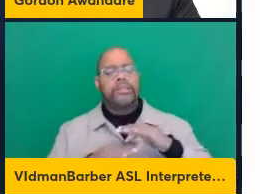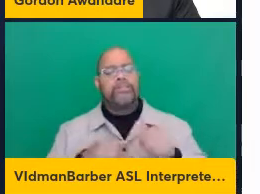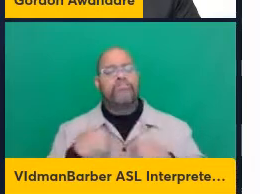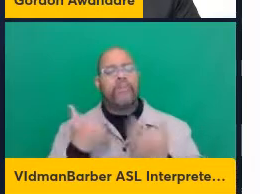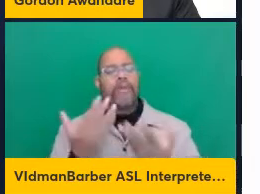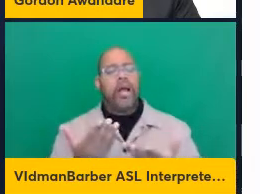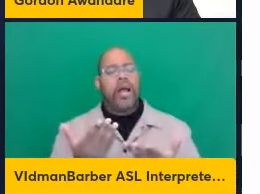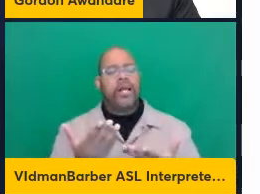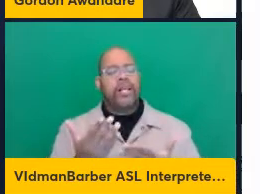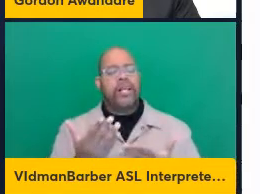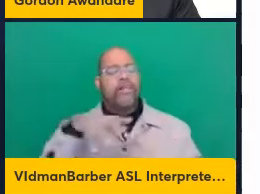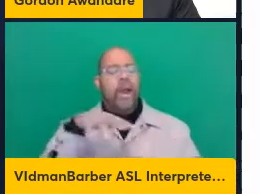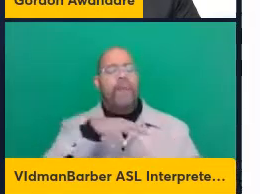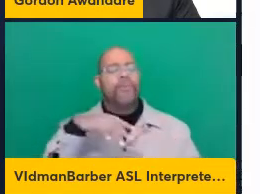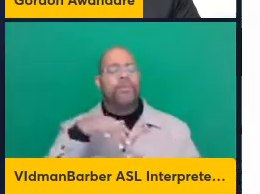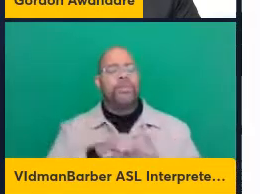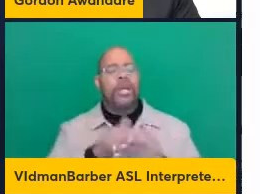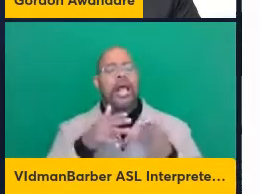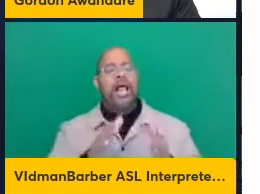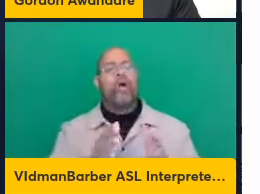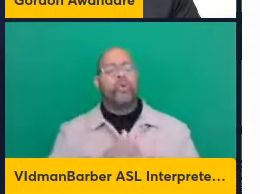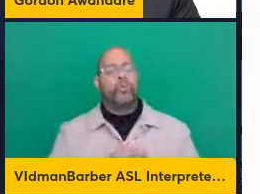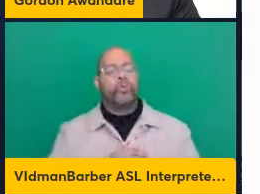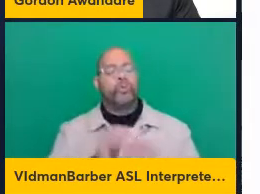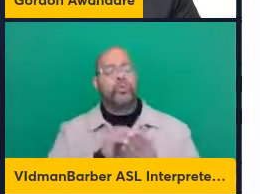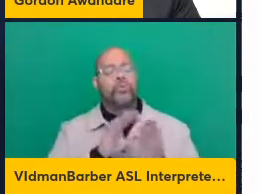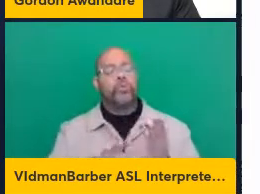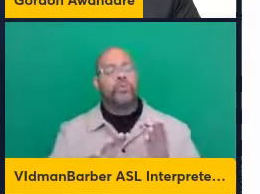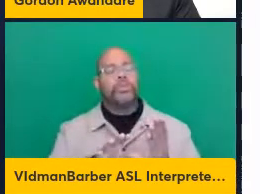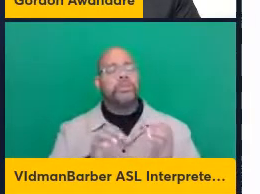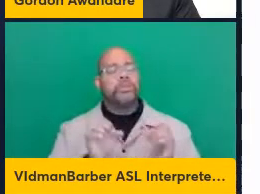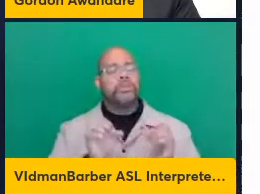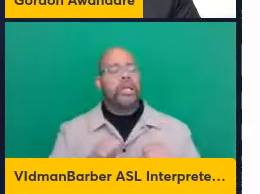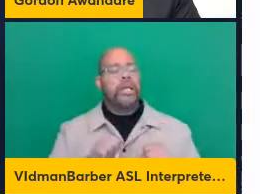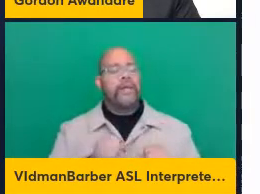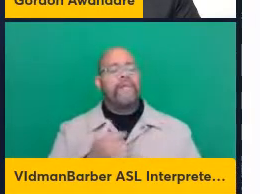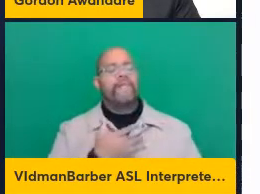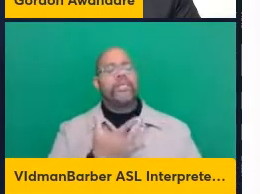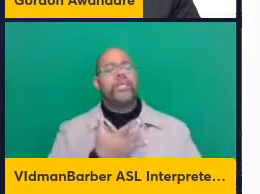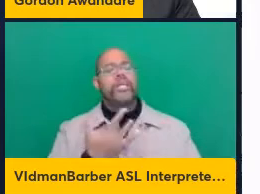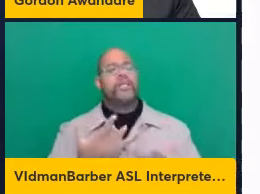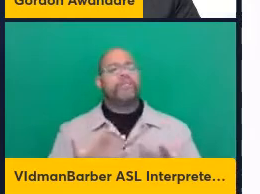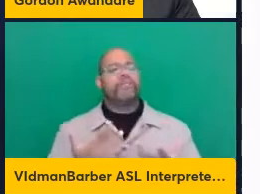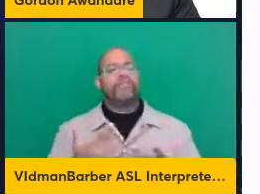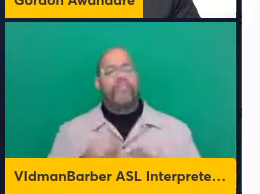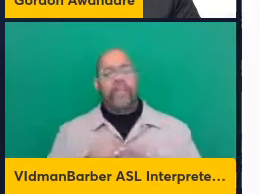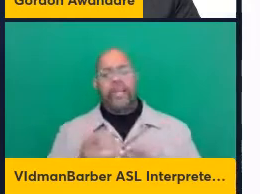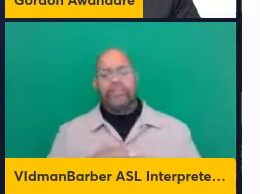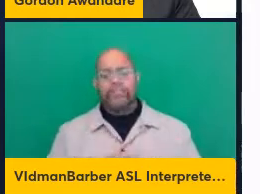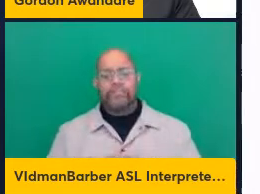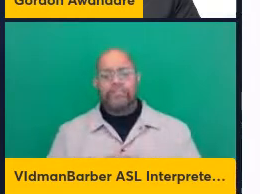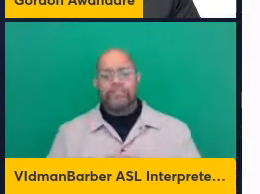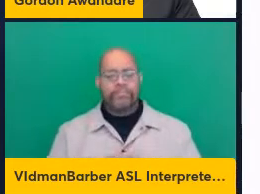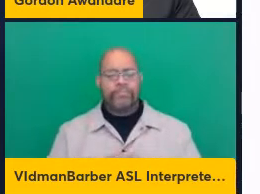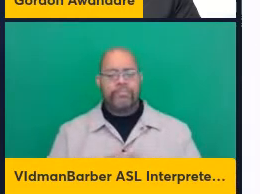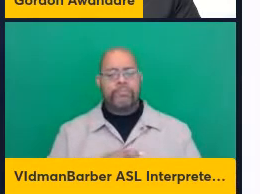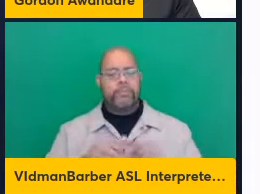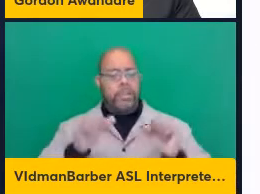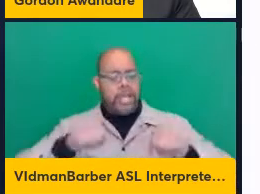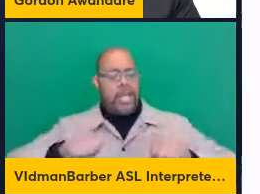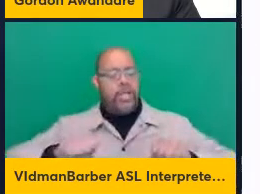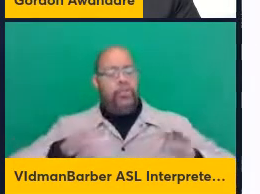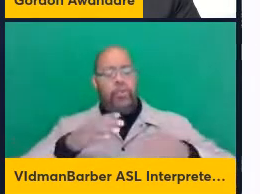providing an environment that allows students to feel that they can